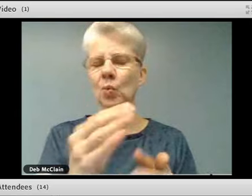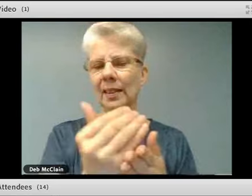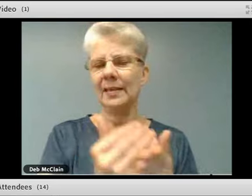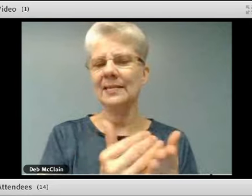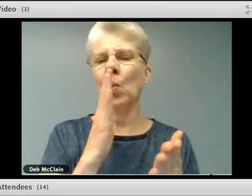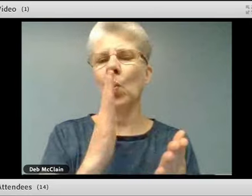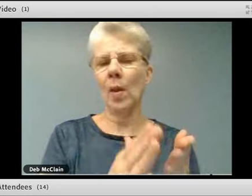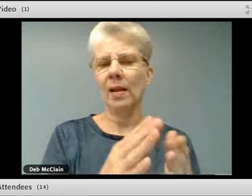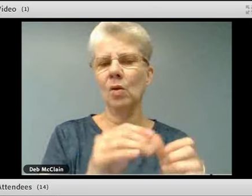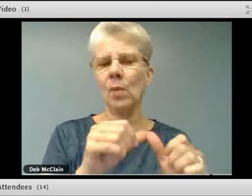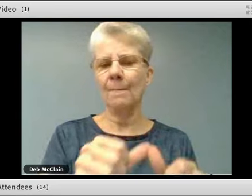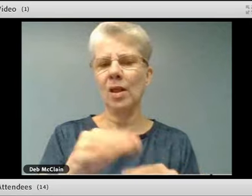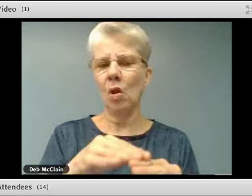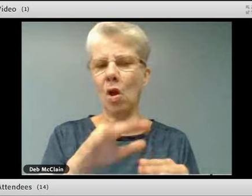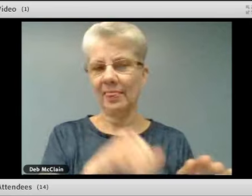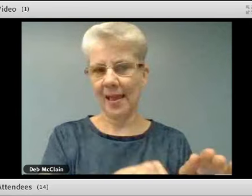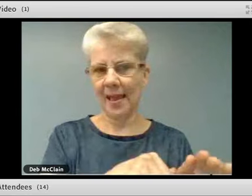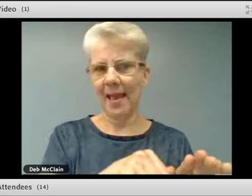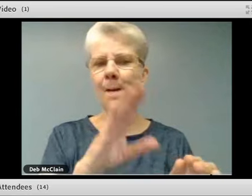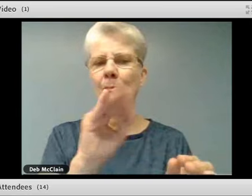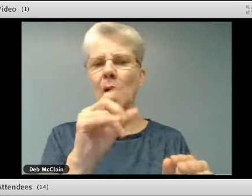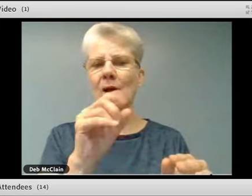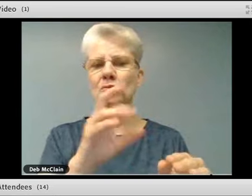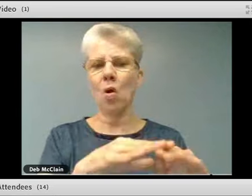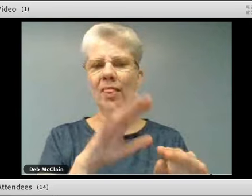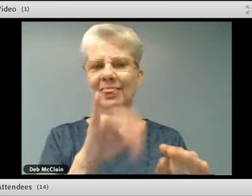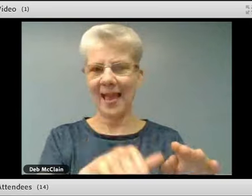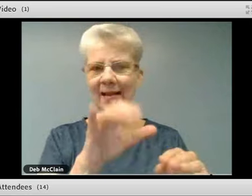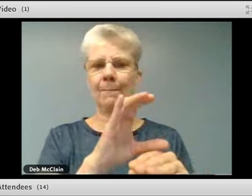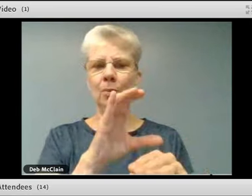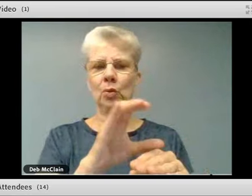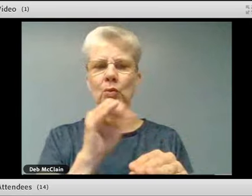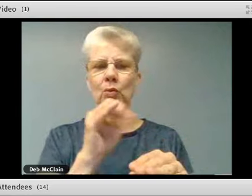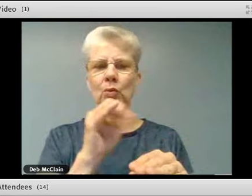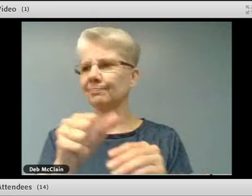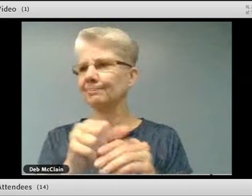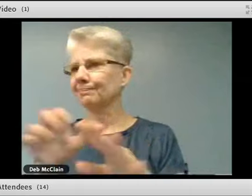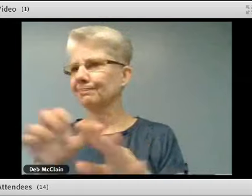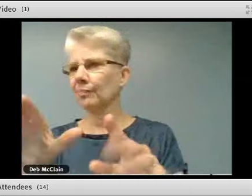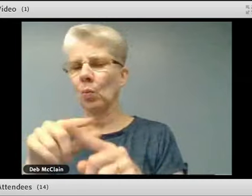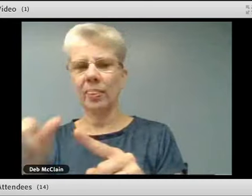will remain on that browser on that computer.